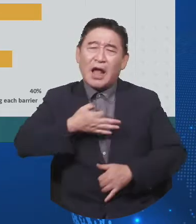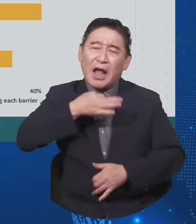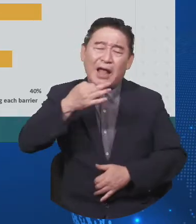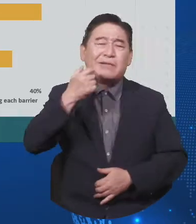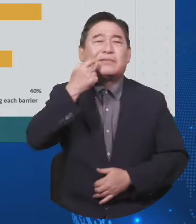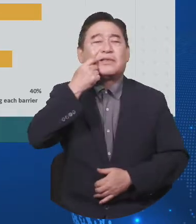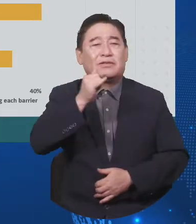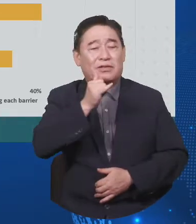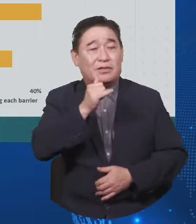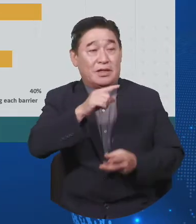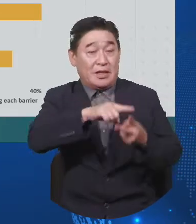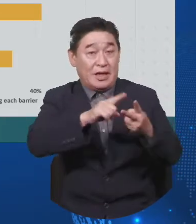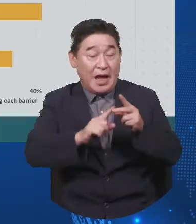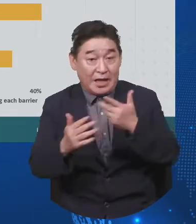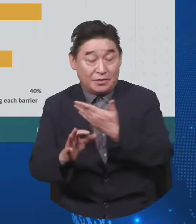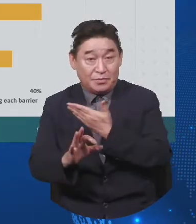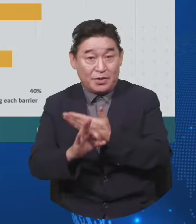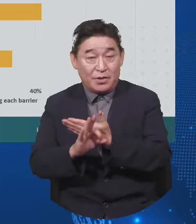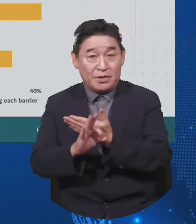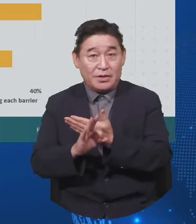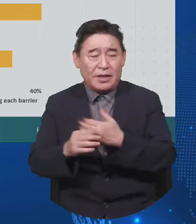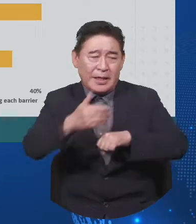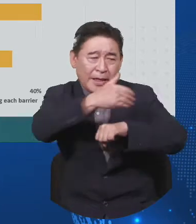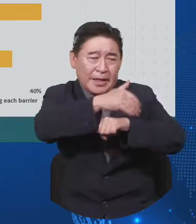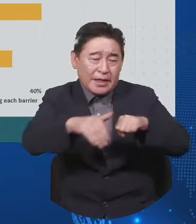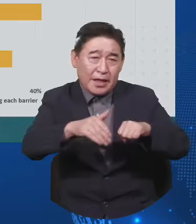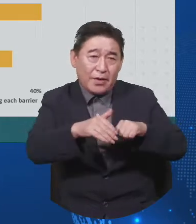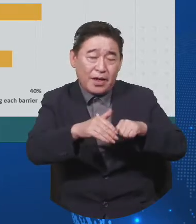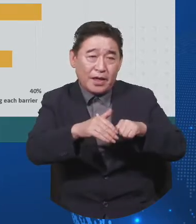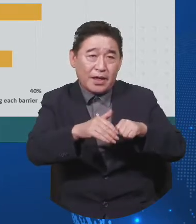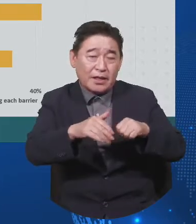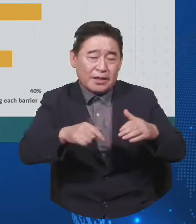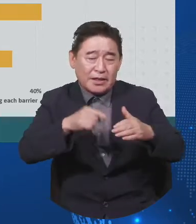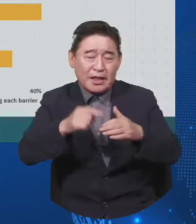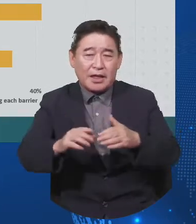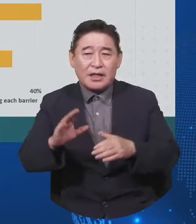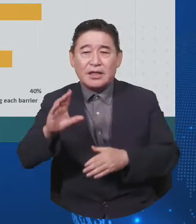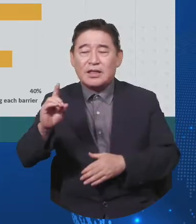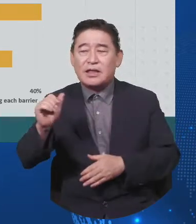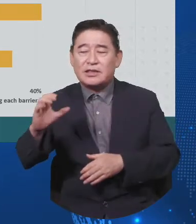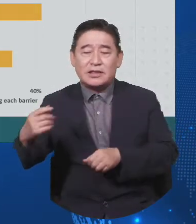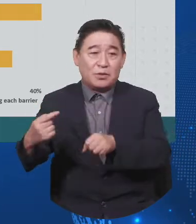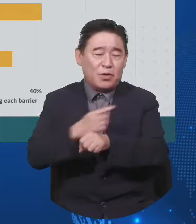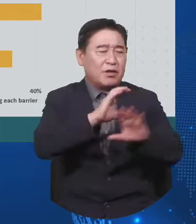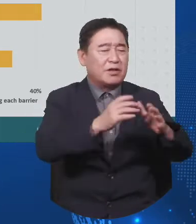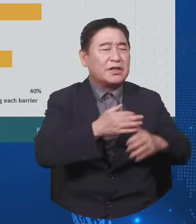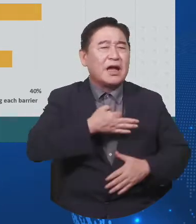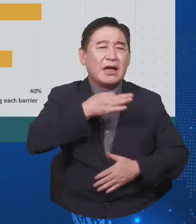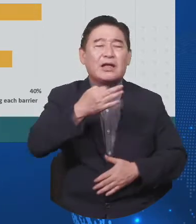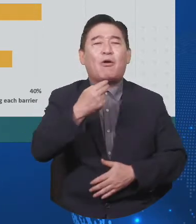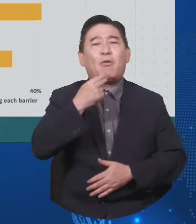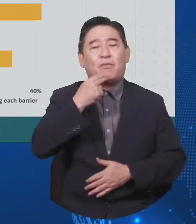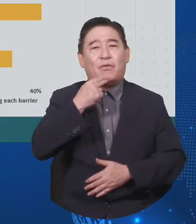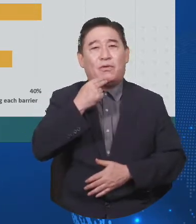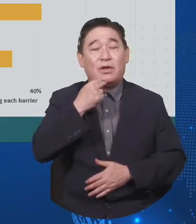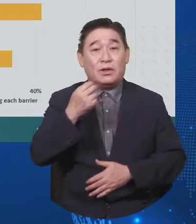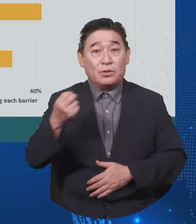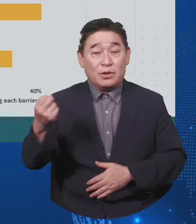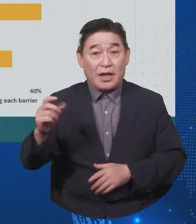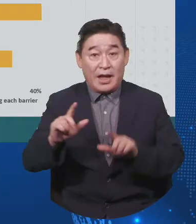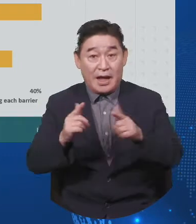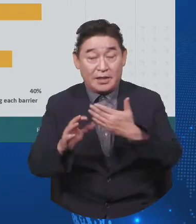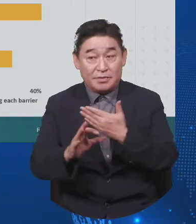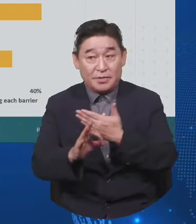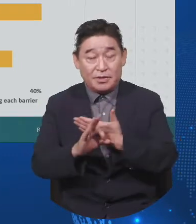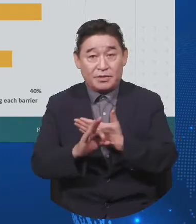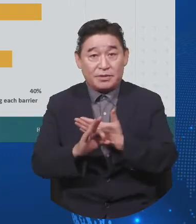into planning cycles, and difficulties aligning different rules of interventions. While the next phase